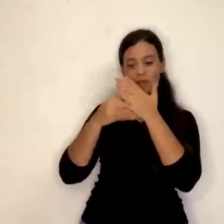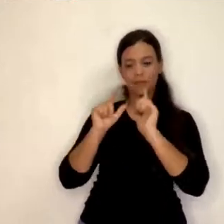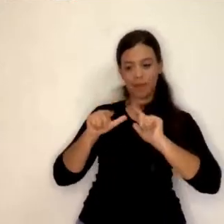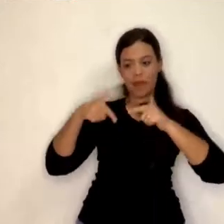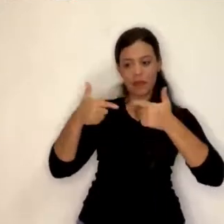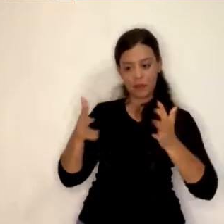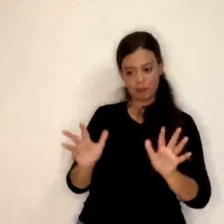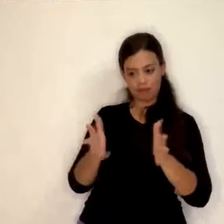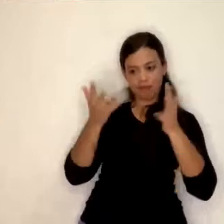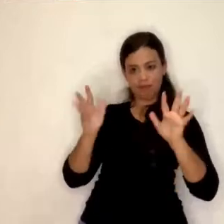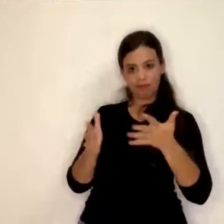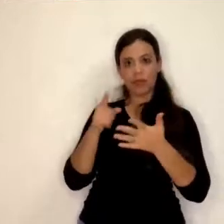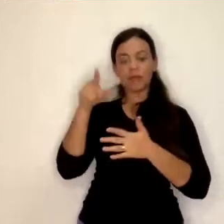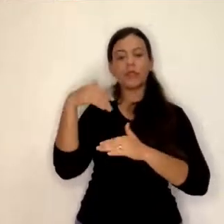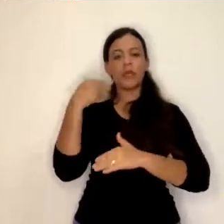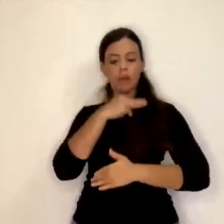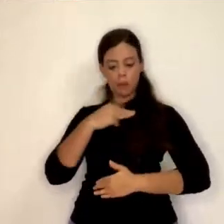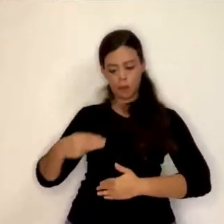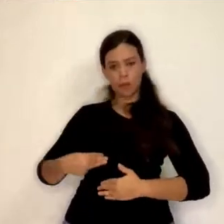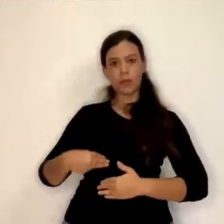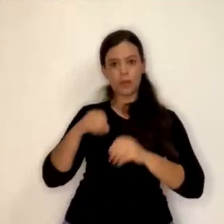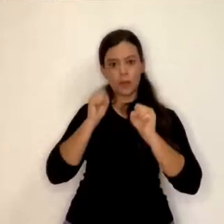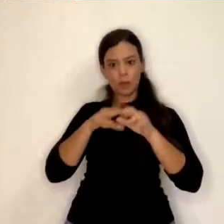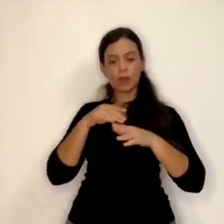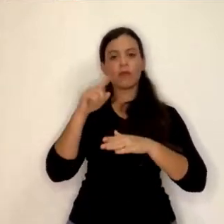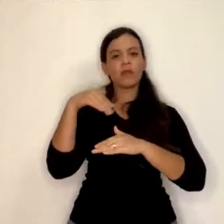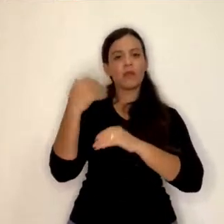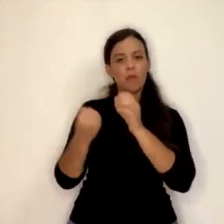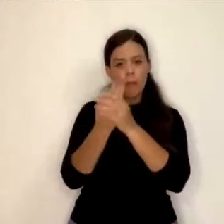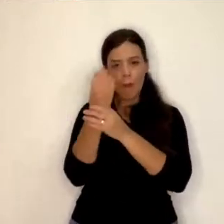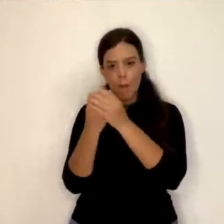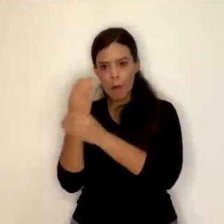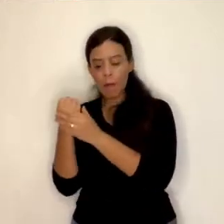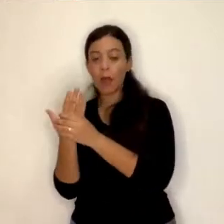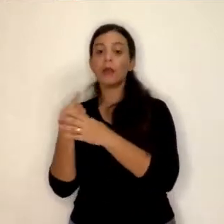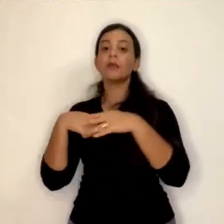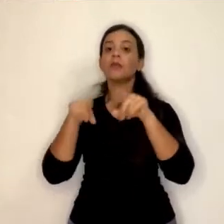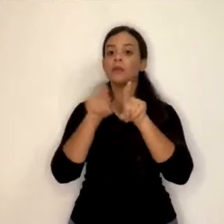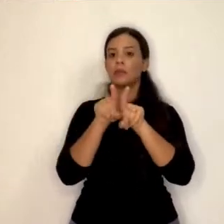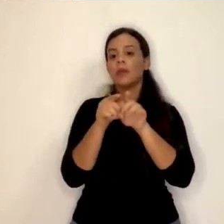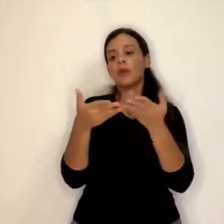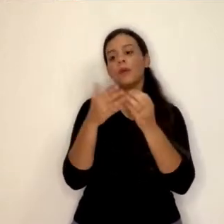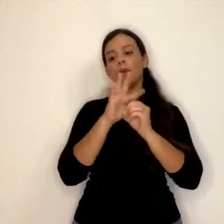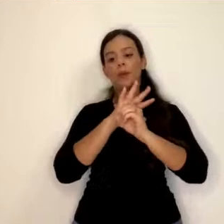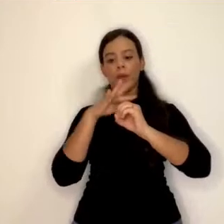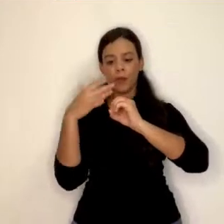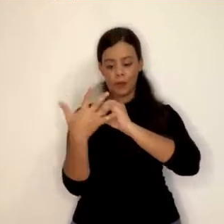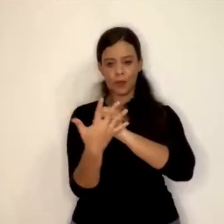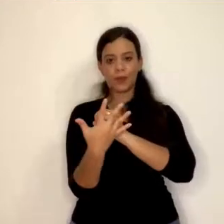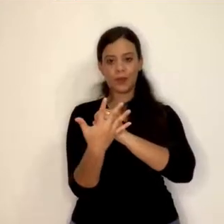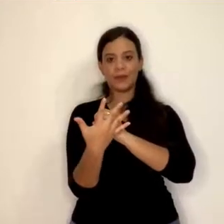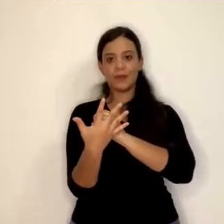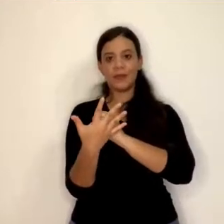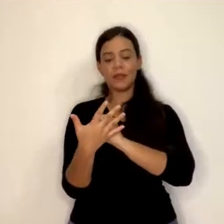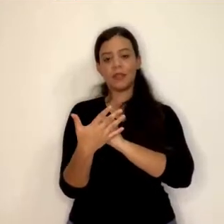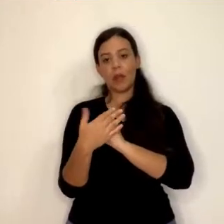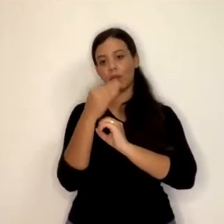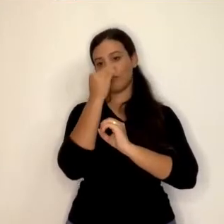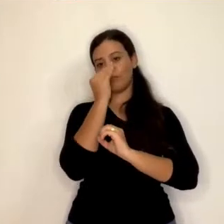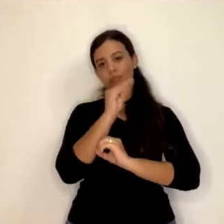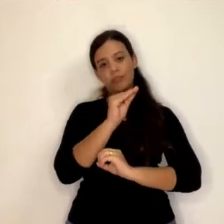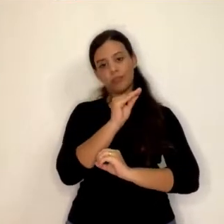about these affirmative actions that should be developed. And we are also going to talk about the